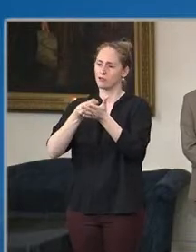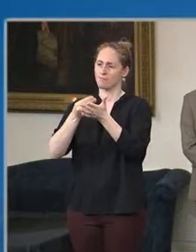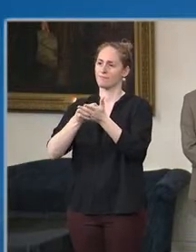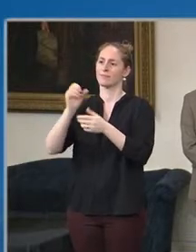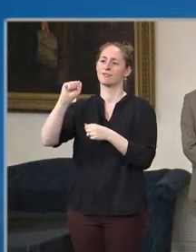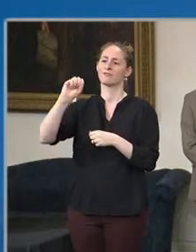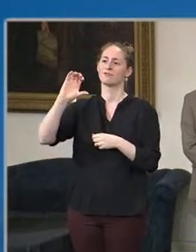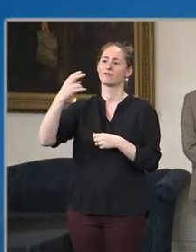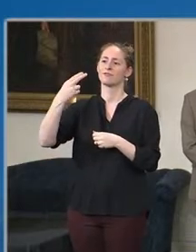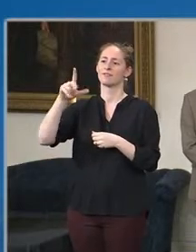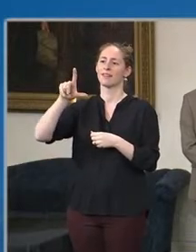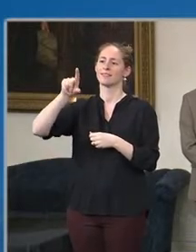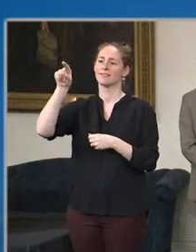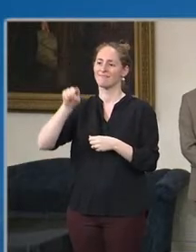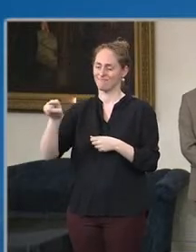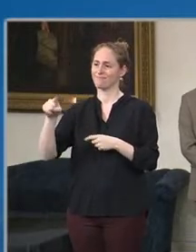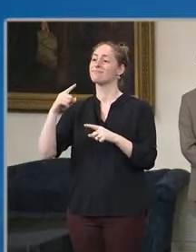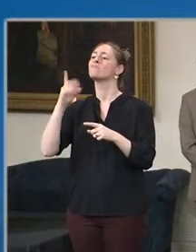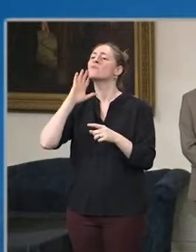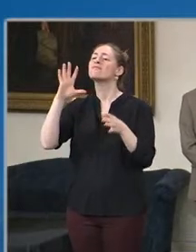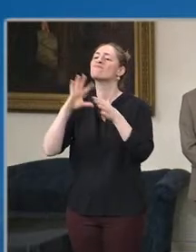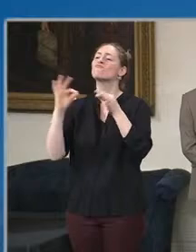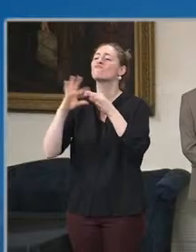of our latest relief initiatives.